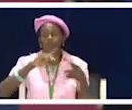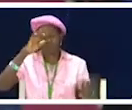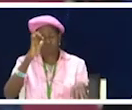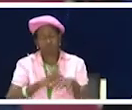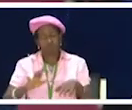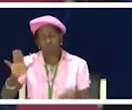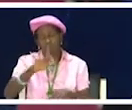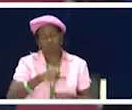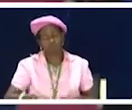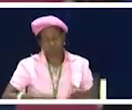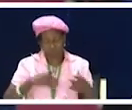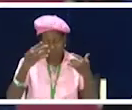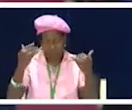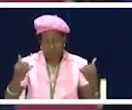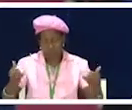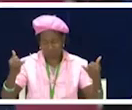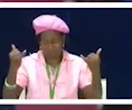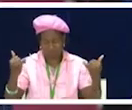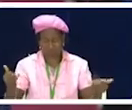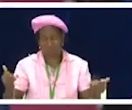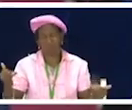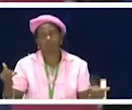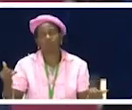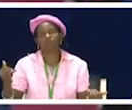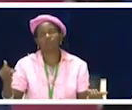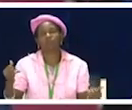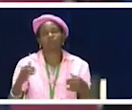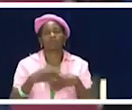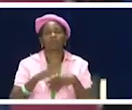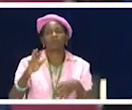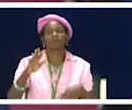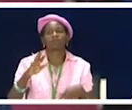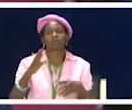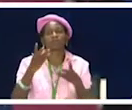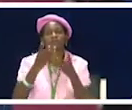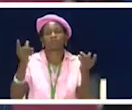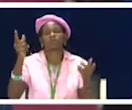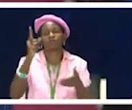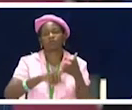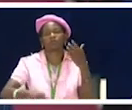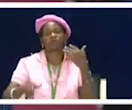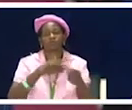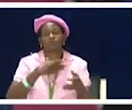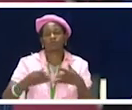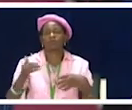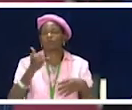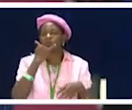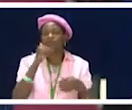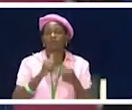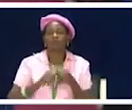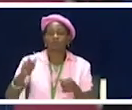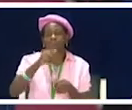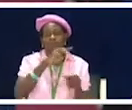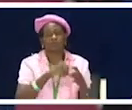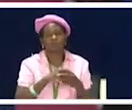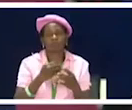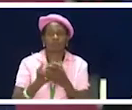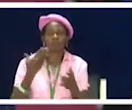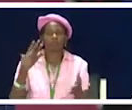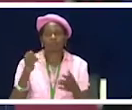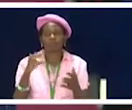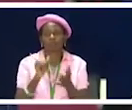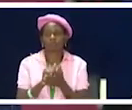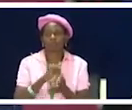life right now, after settling whatever is wrong with you in the past, so